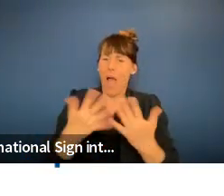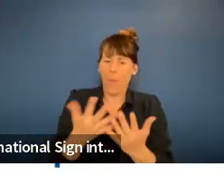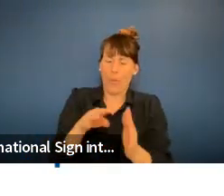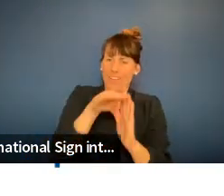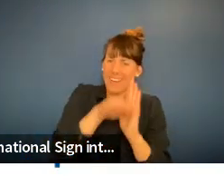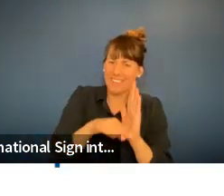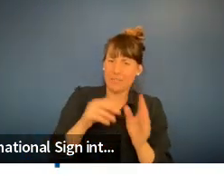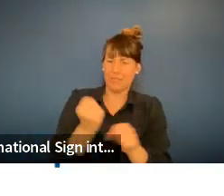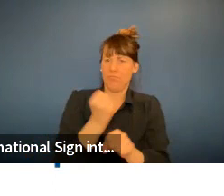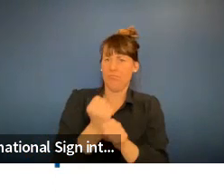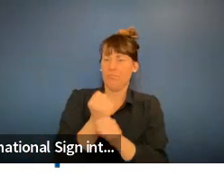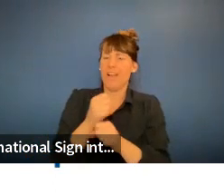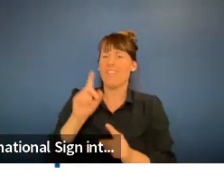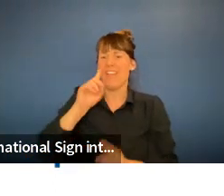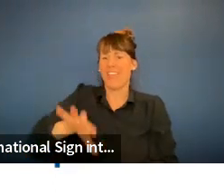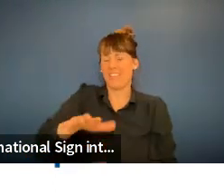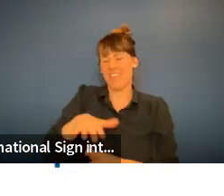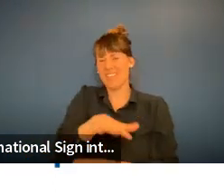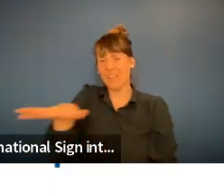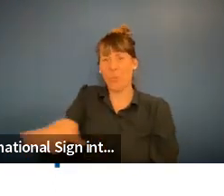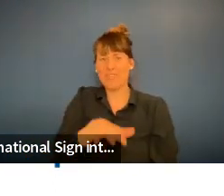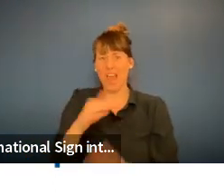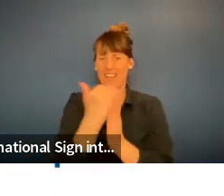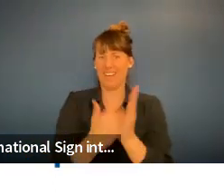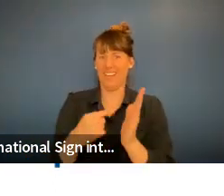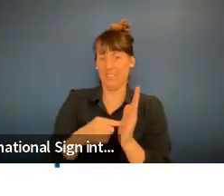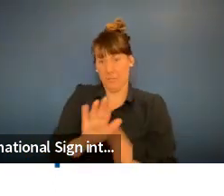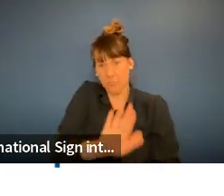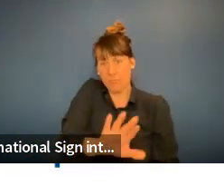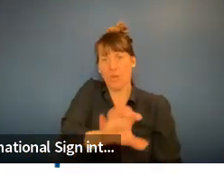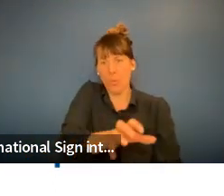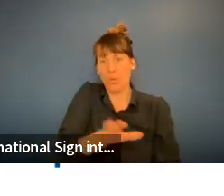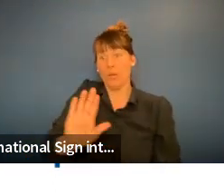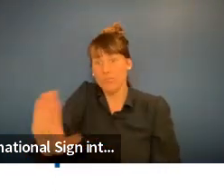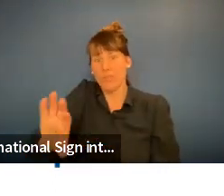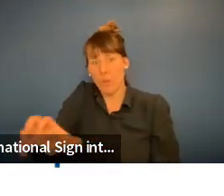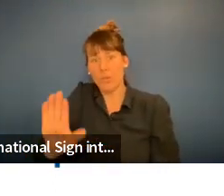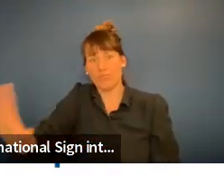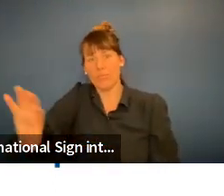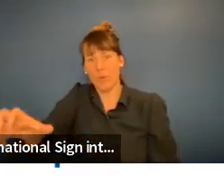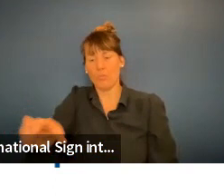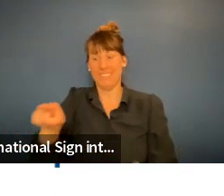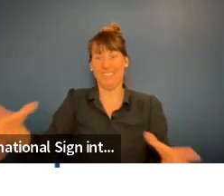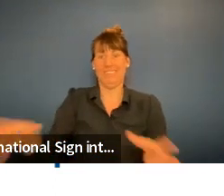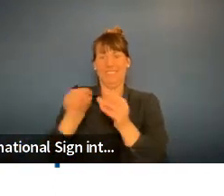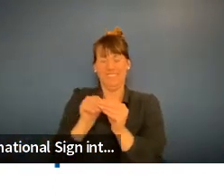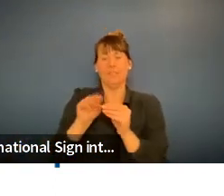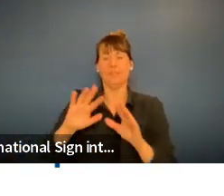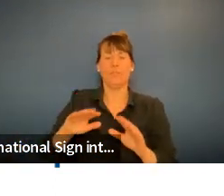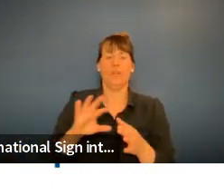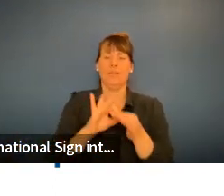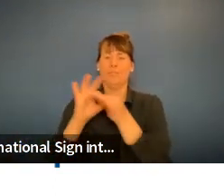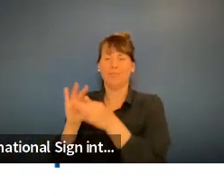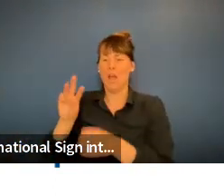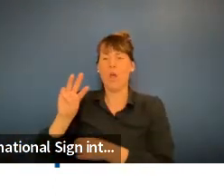WHO priority assistive product list act as a reference for us, and that reference helps us to understand what are